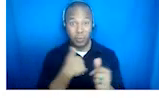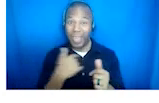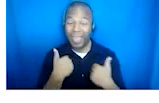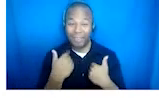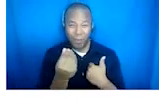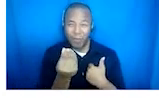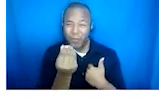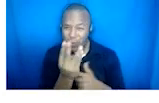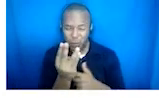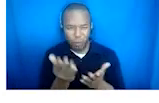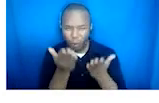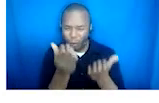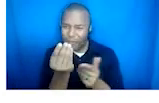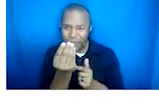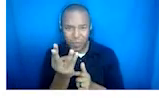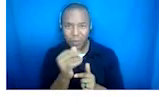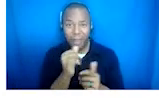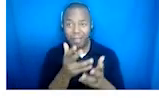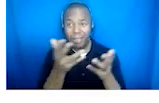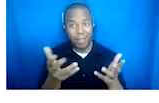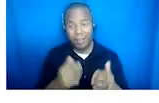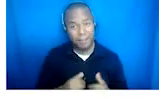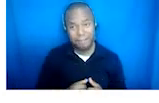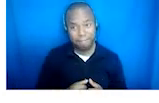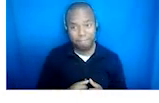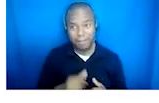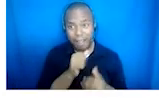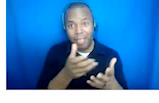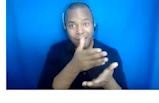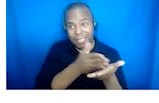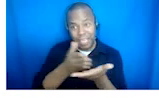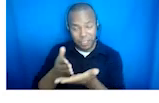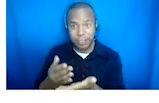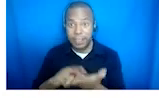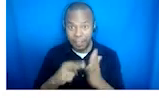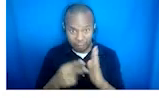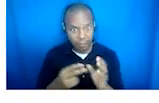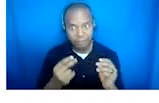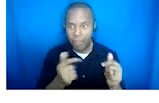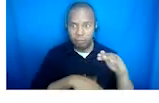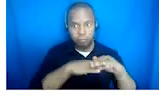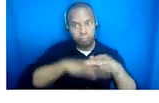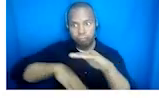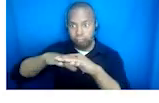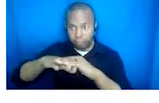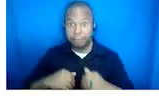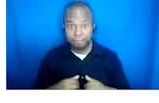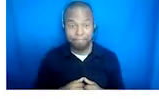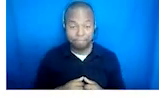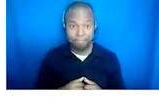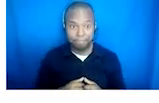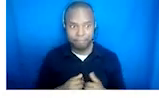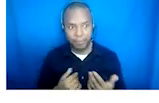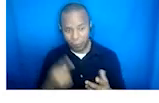don't offer them, we do, there's just not a lot of sections. So they fill up very quickly. So in order to keep on